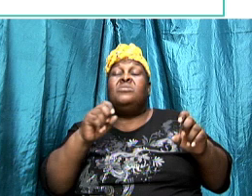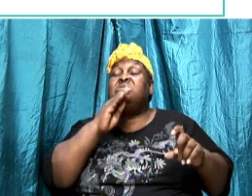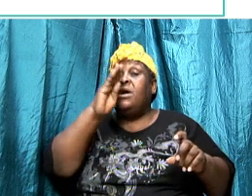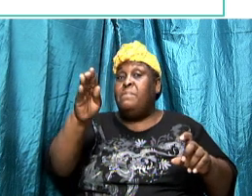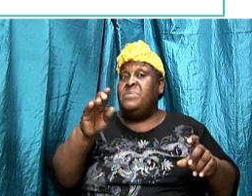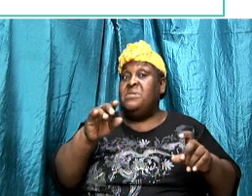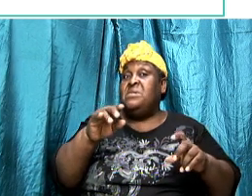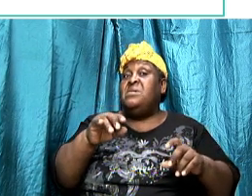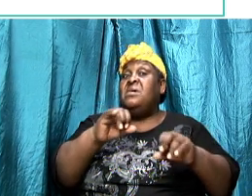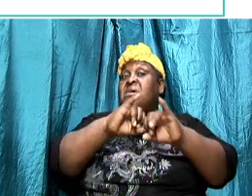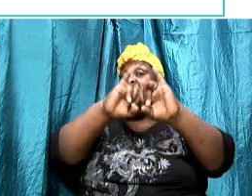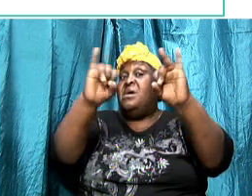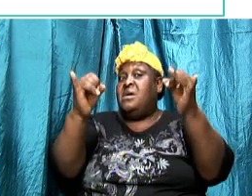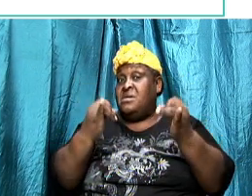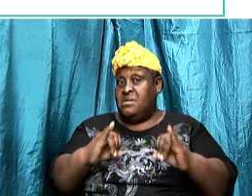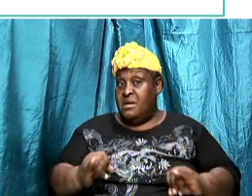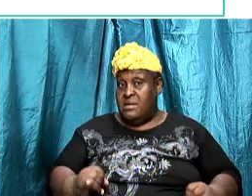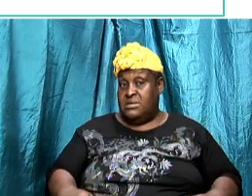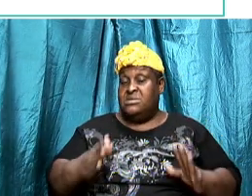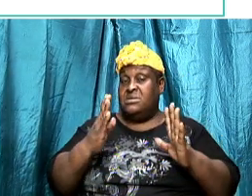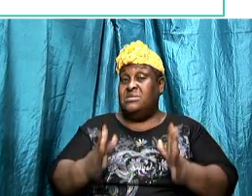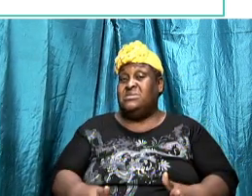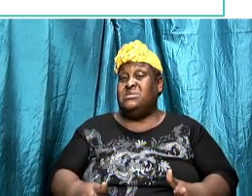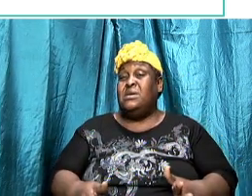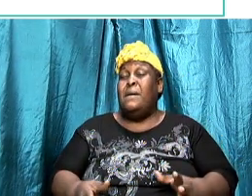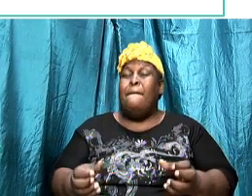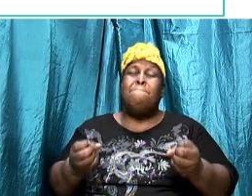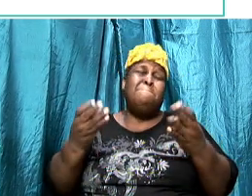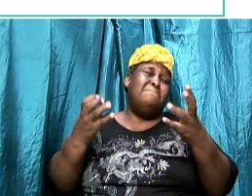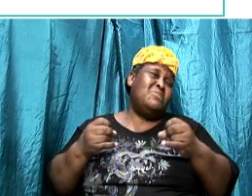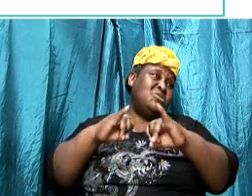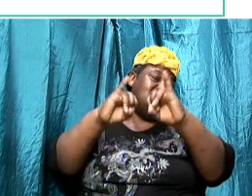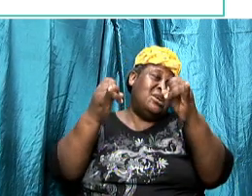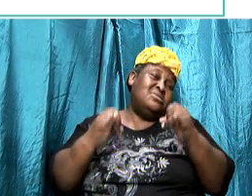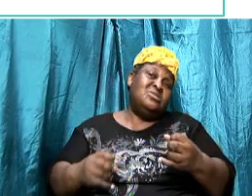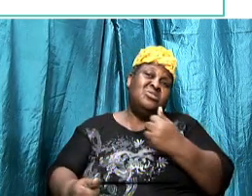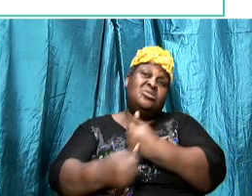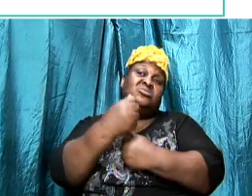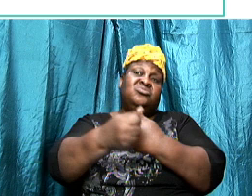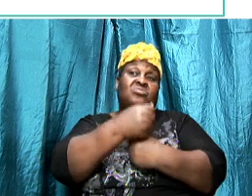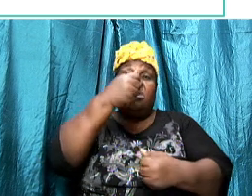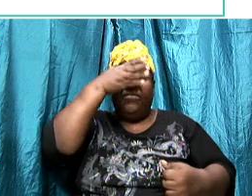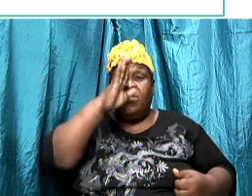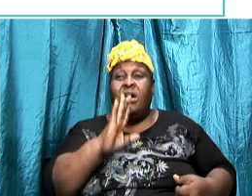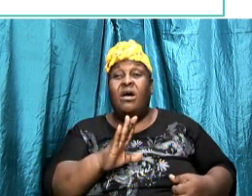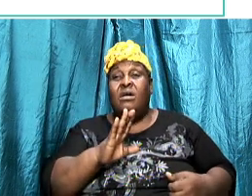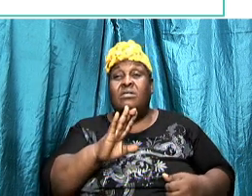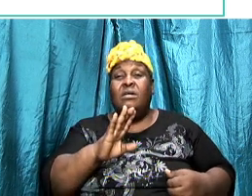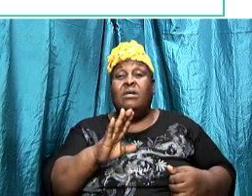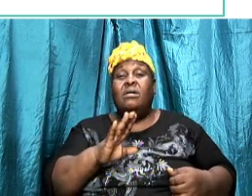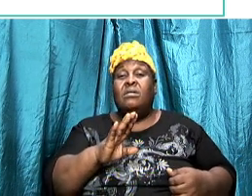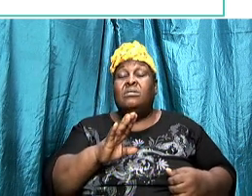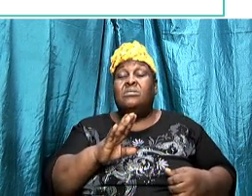many were idolaters and were destroyed of God. He warns us that we should not be